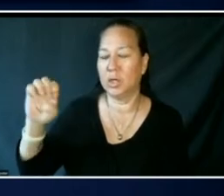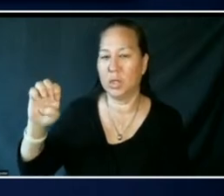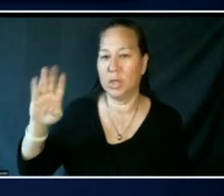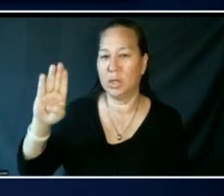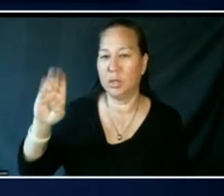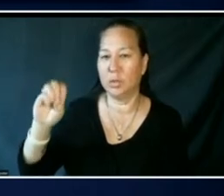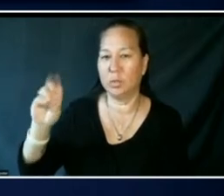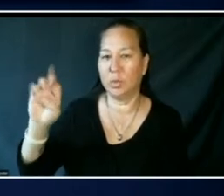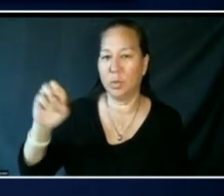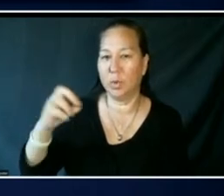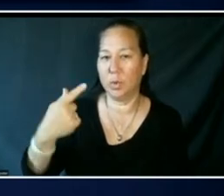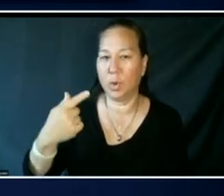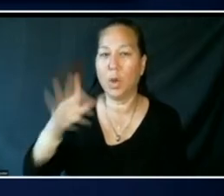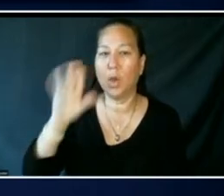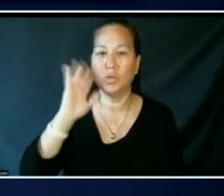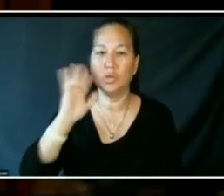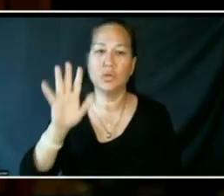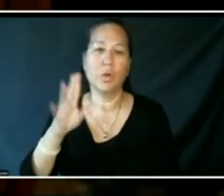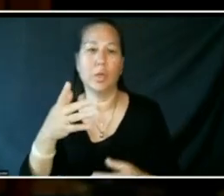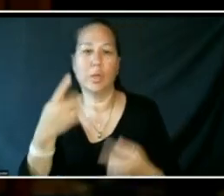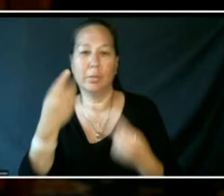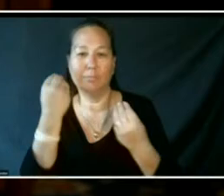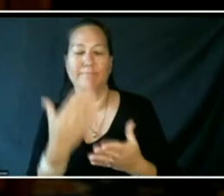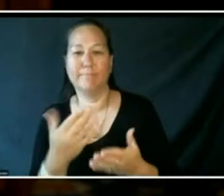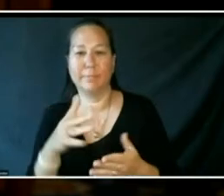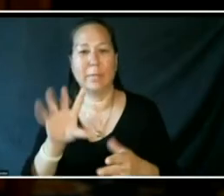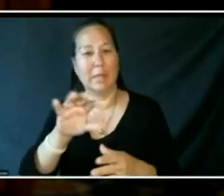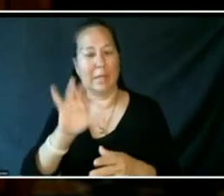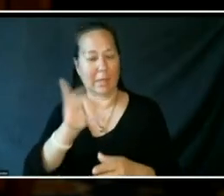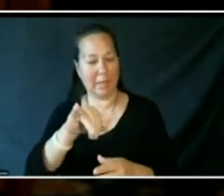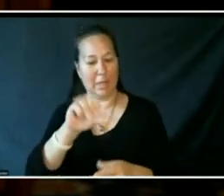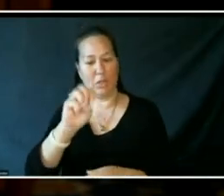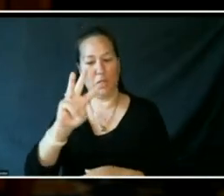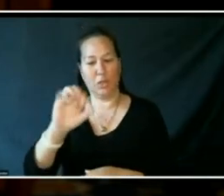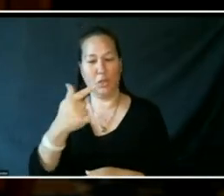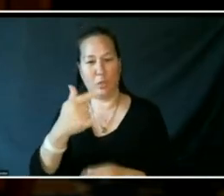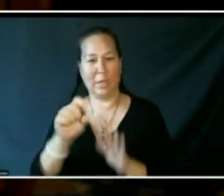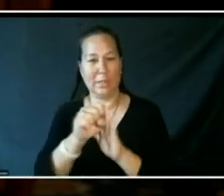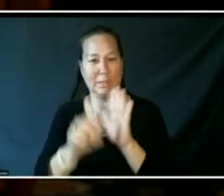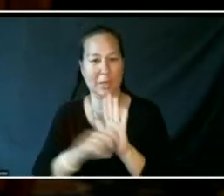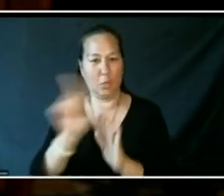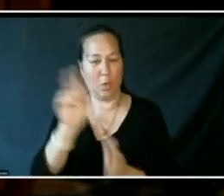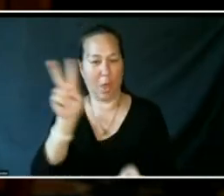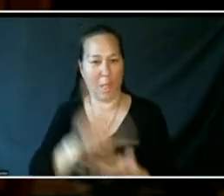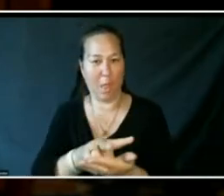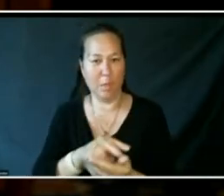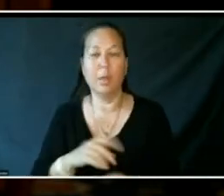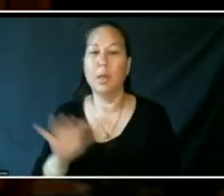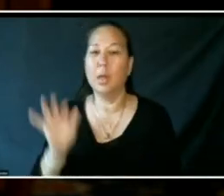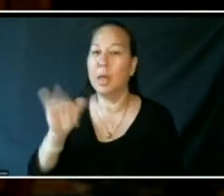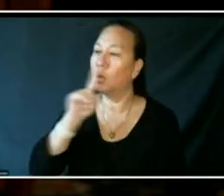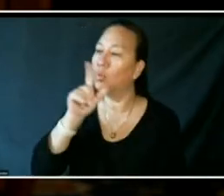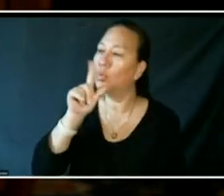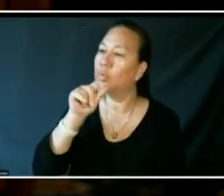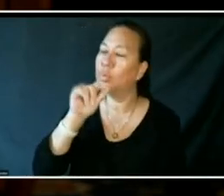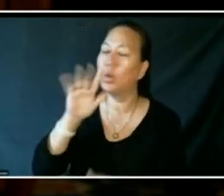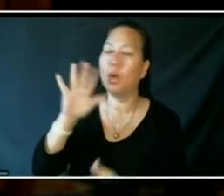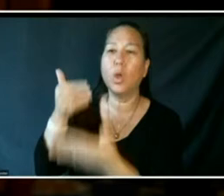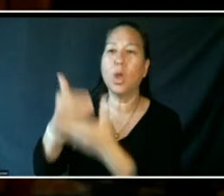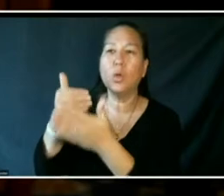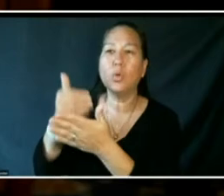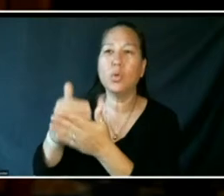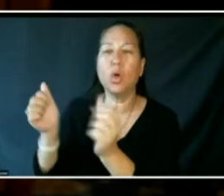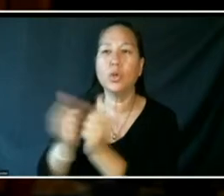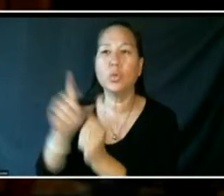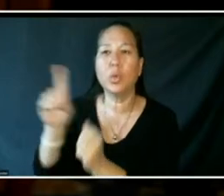swing states that President Trump had lost. The Select Committee received testimony that those close to President Trump began planning to organize